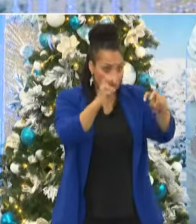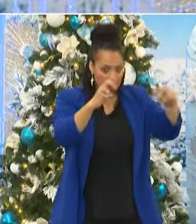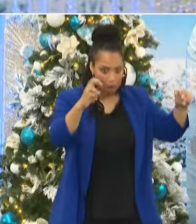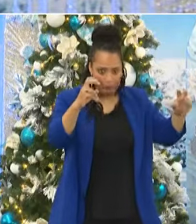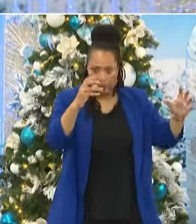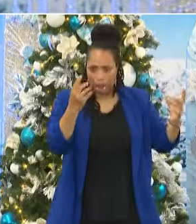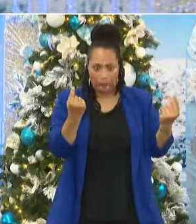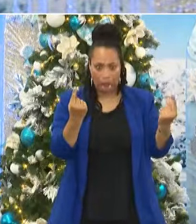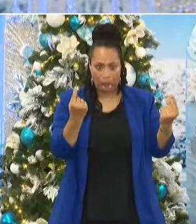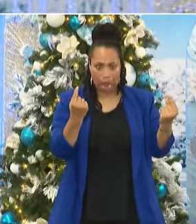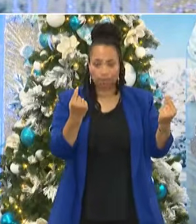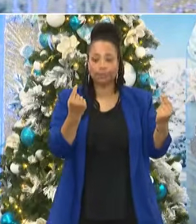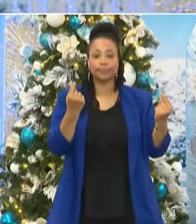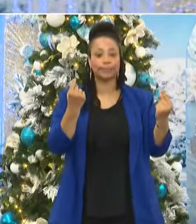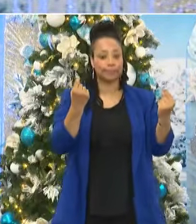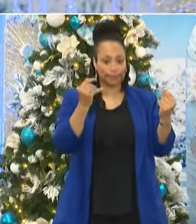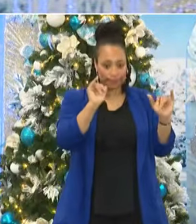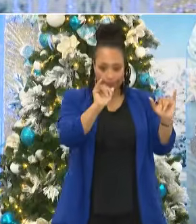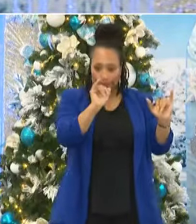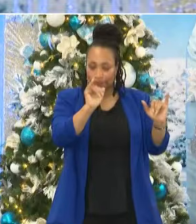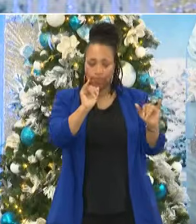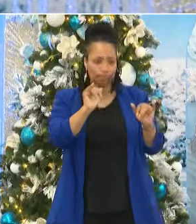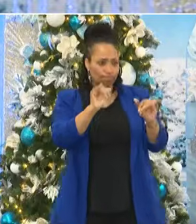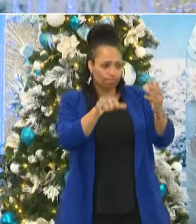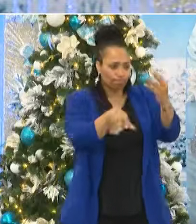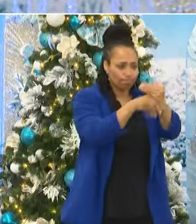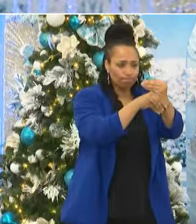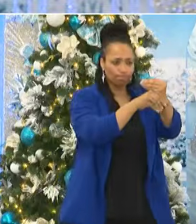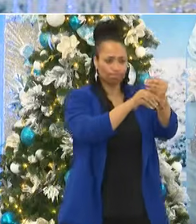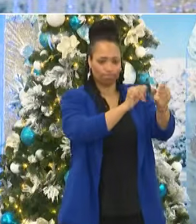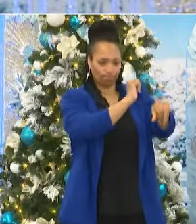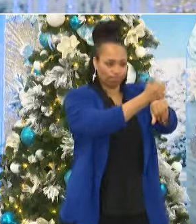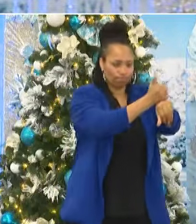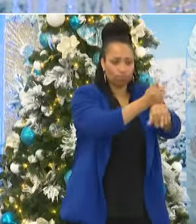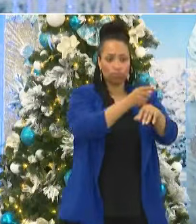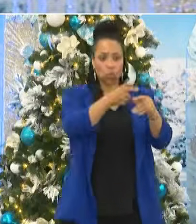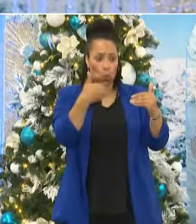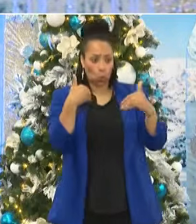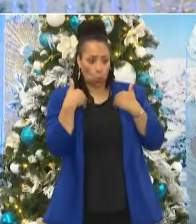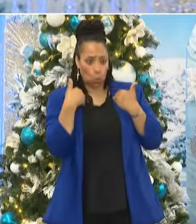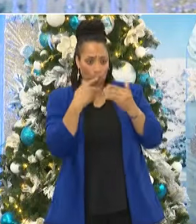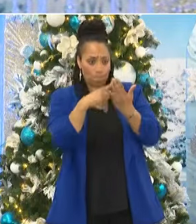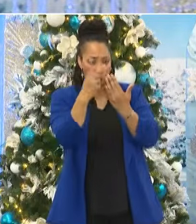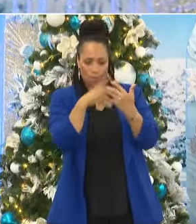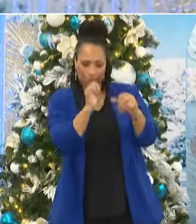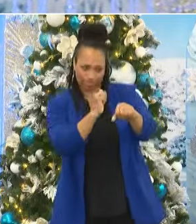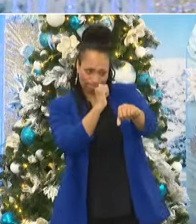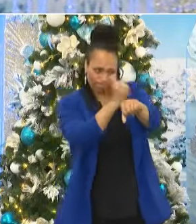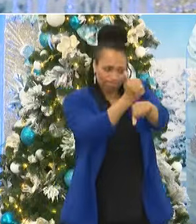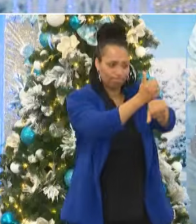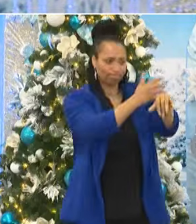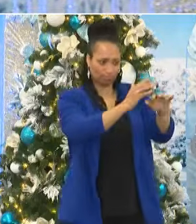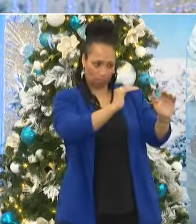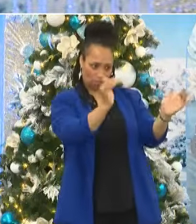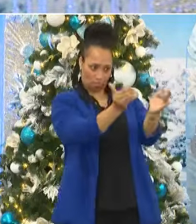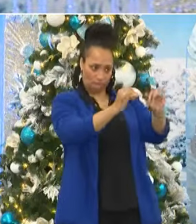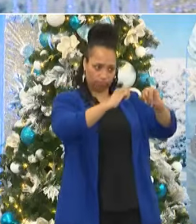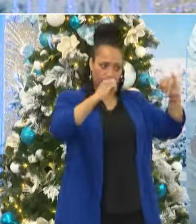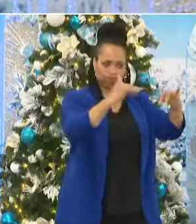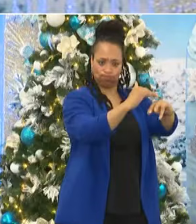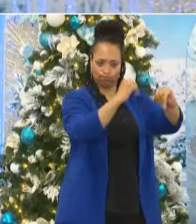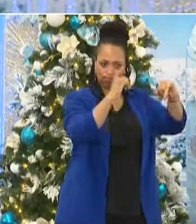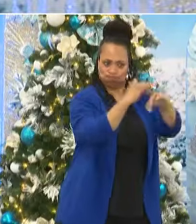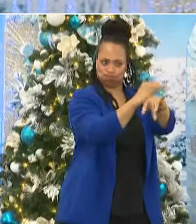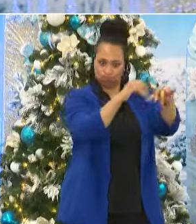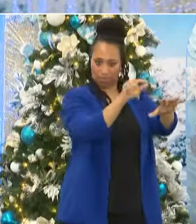sure that every child who wanted an opportunity got one, I know I kept my promise. And I